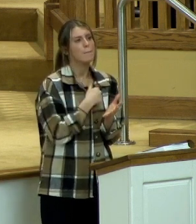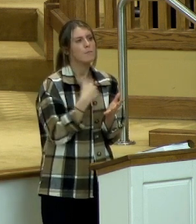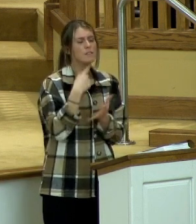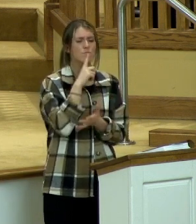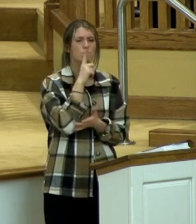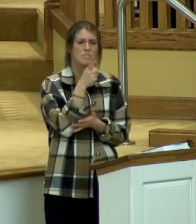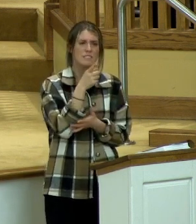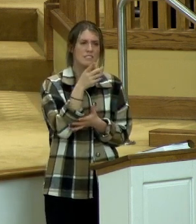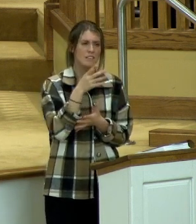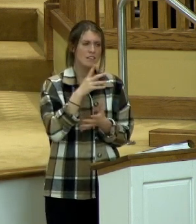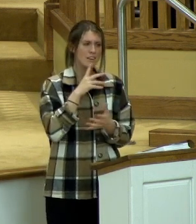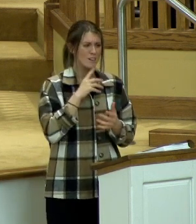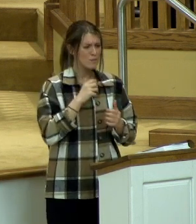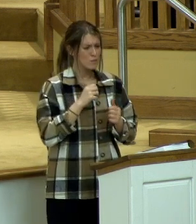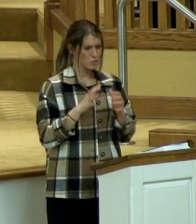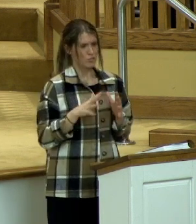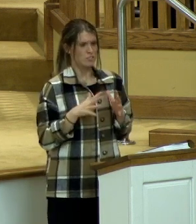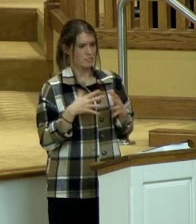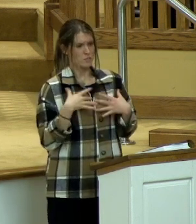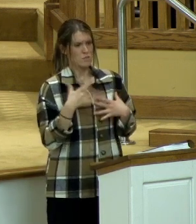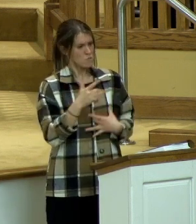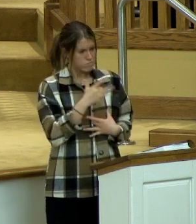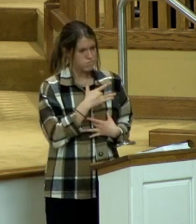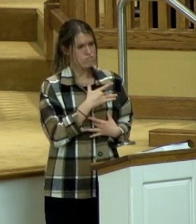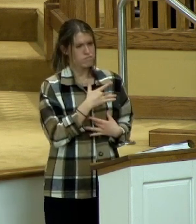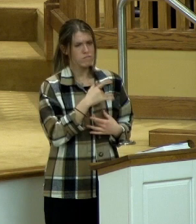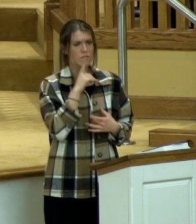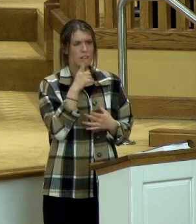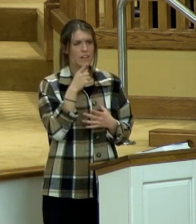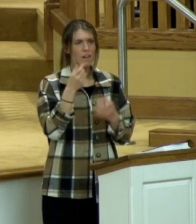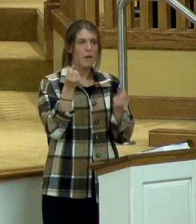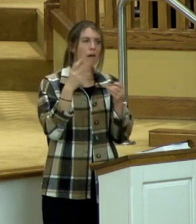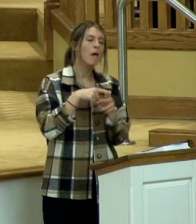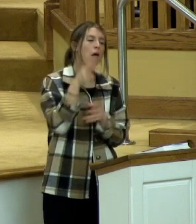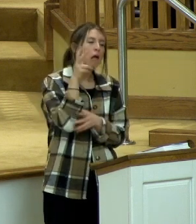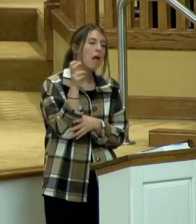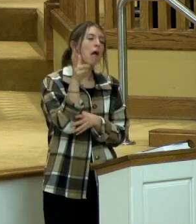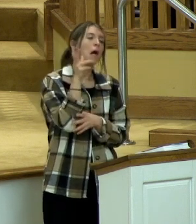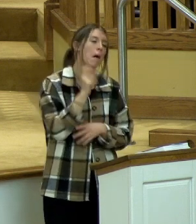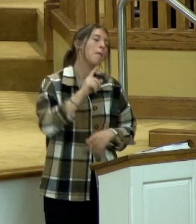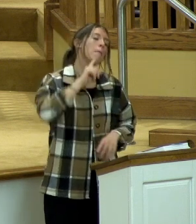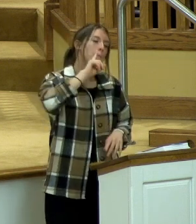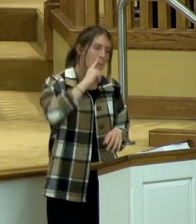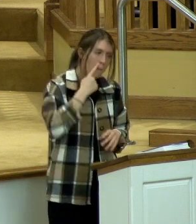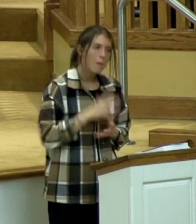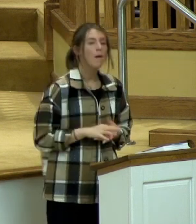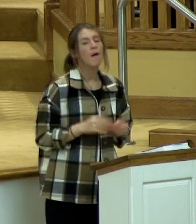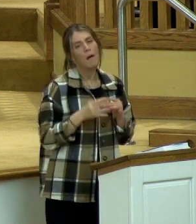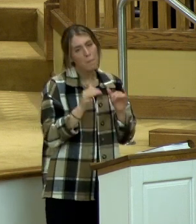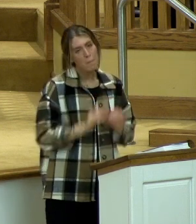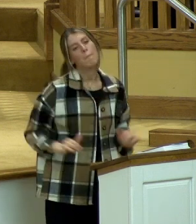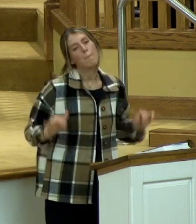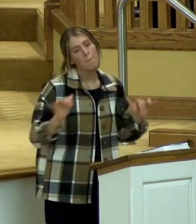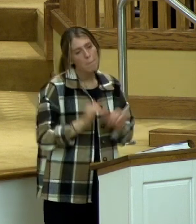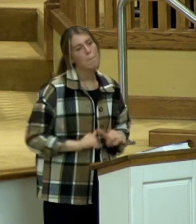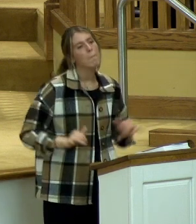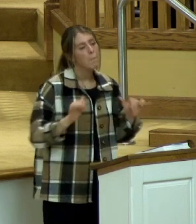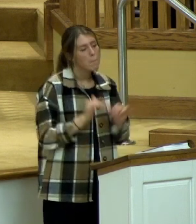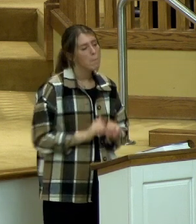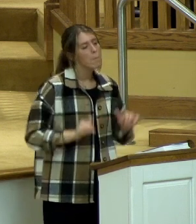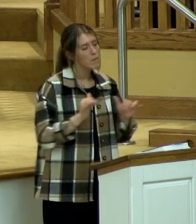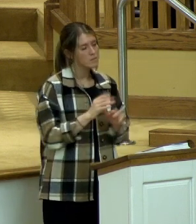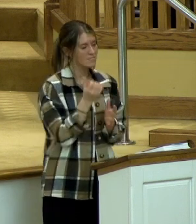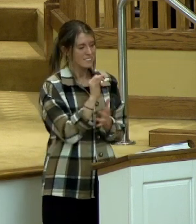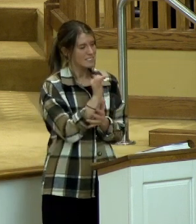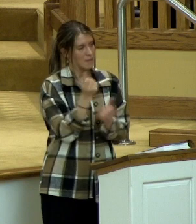we just really get a little shook up in a good way by it. We've taken it for granted. We've gotten bored with it. You know, it's the same thing we do